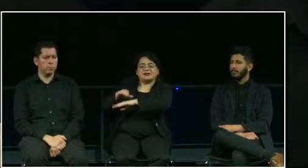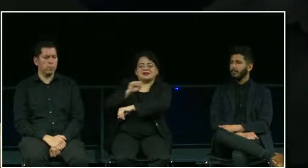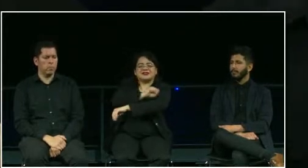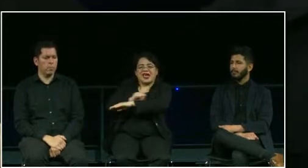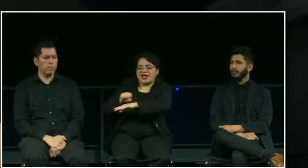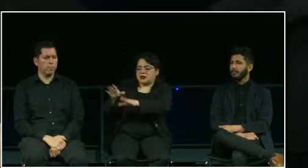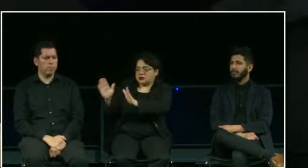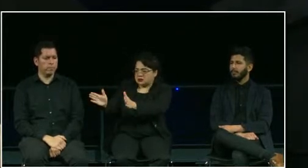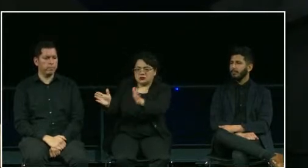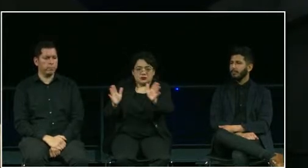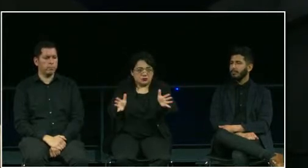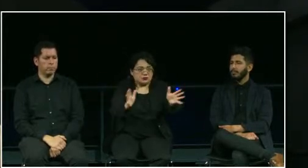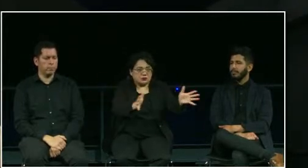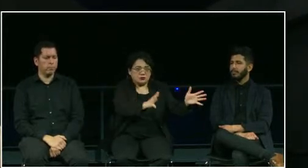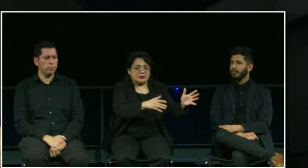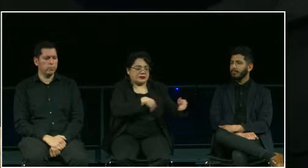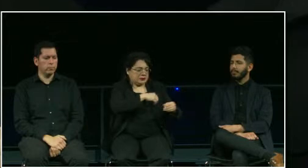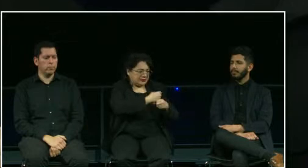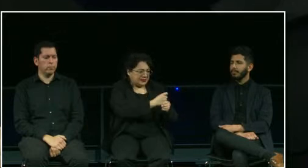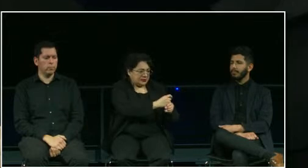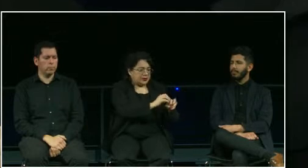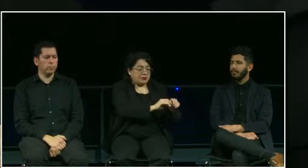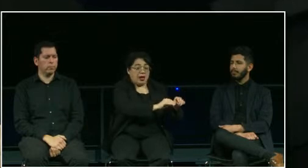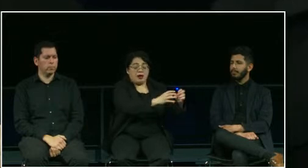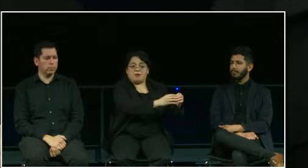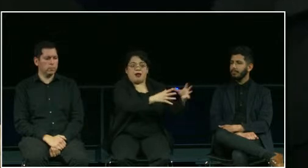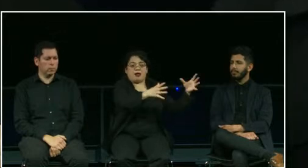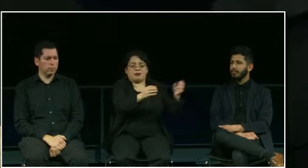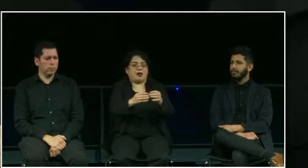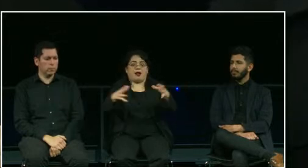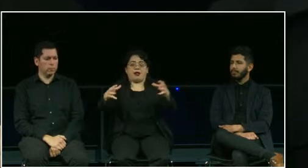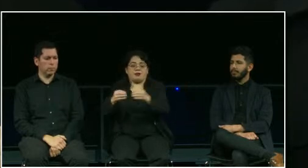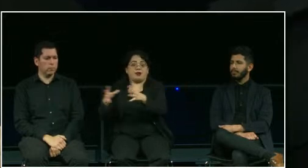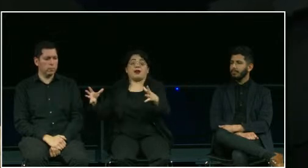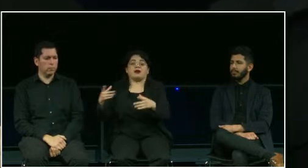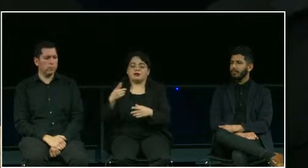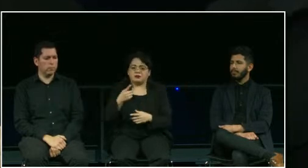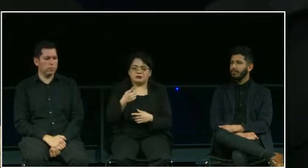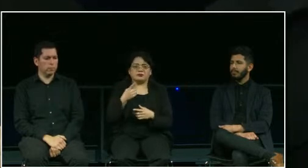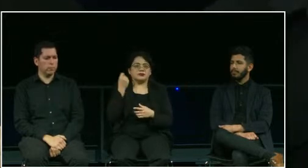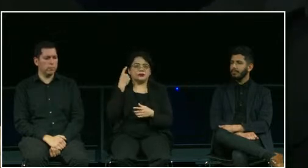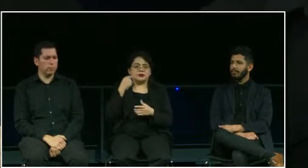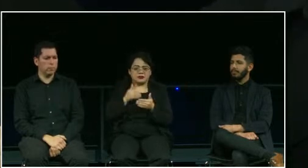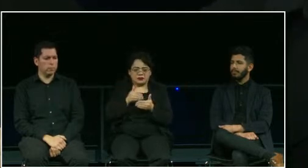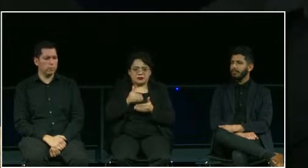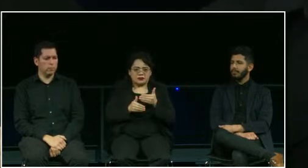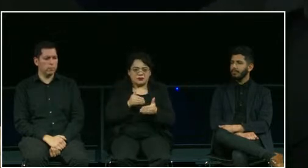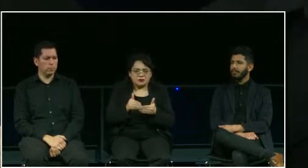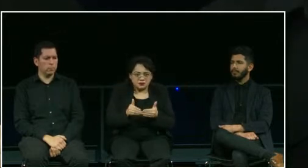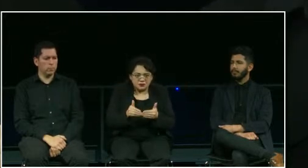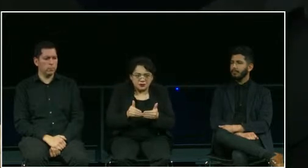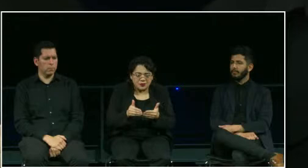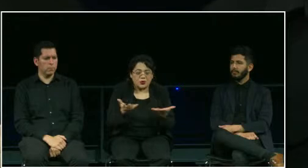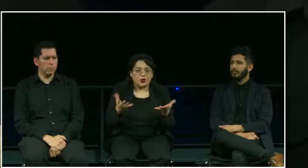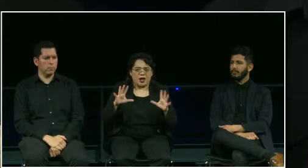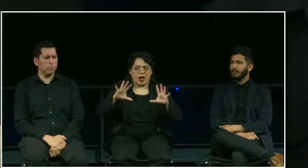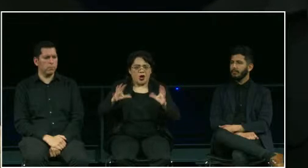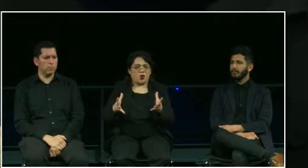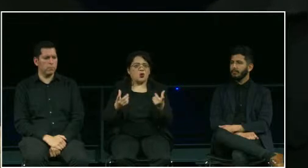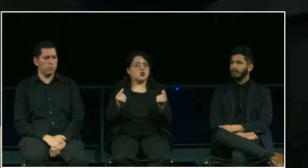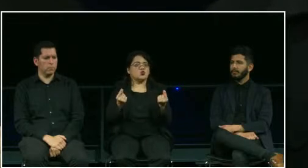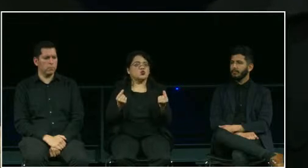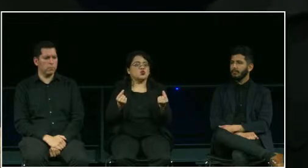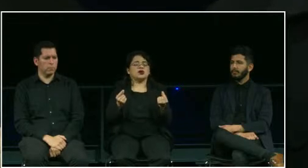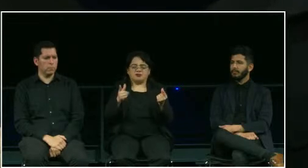started shooting, so only a few frames had gone up onto stages. And out this crew went into their